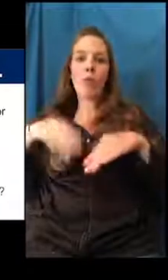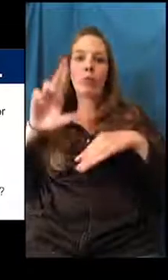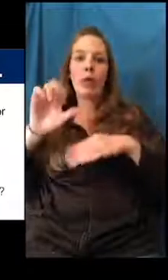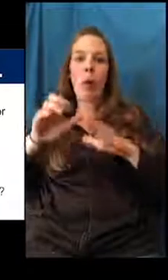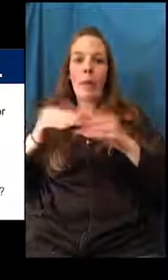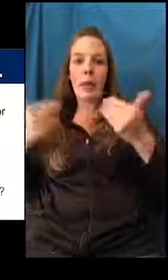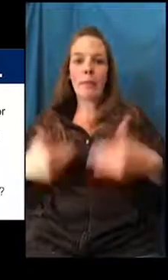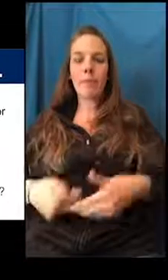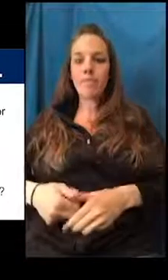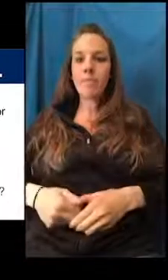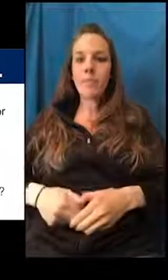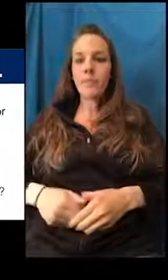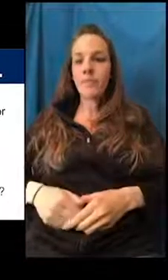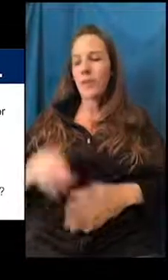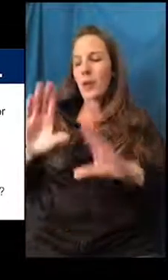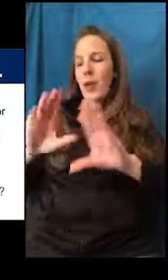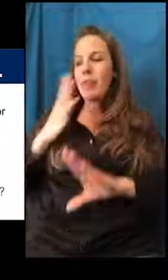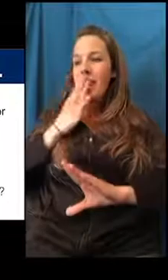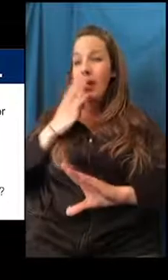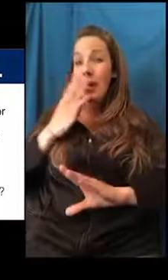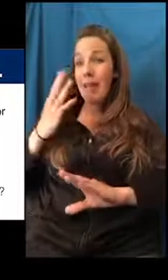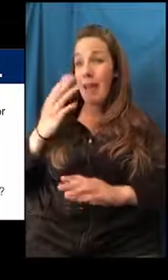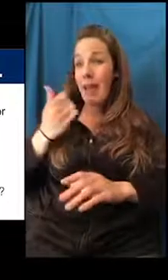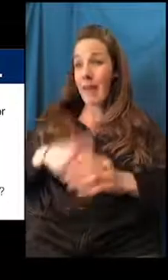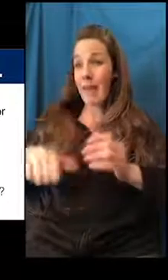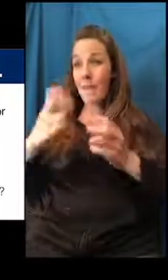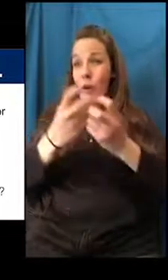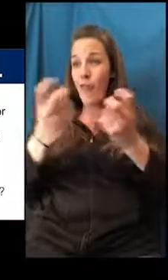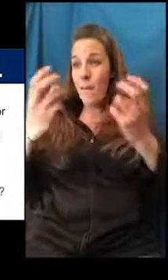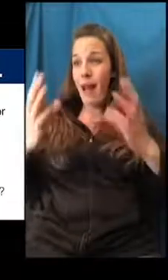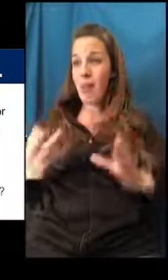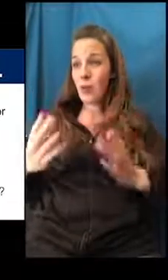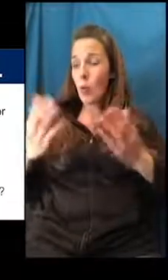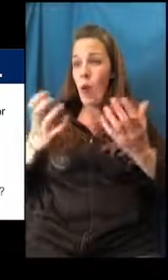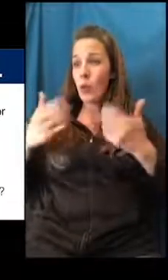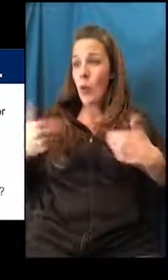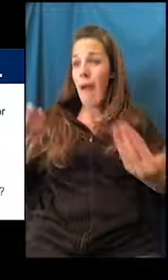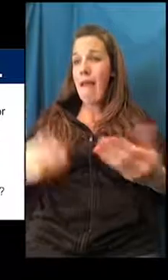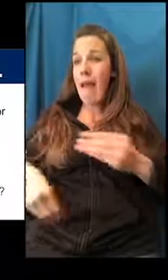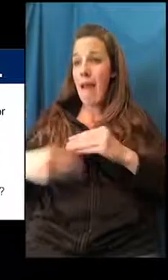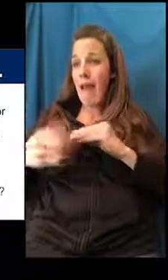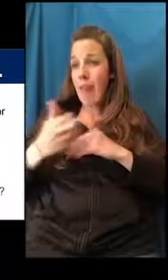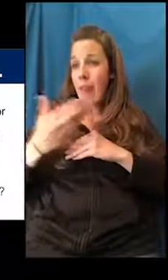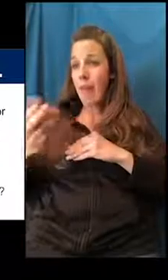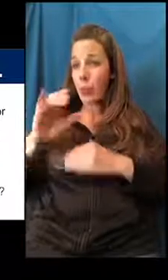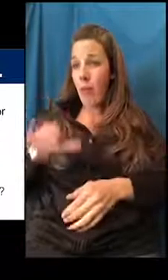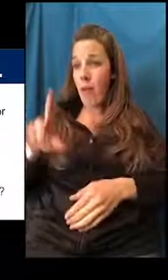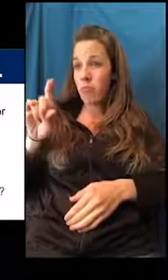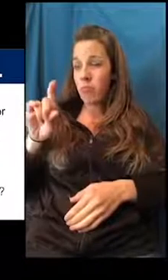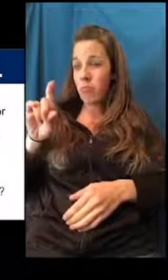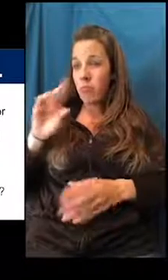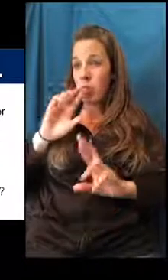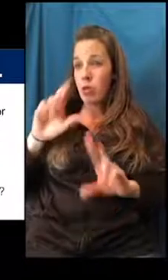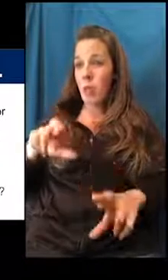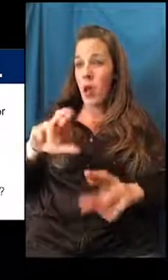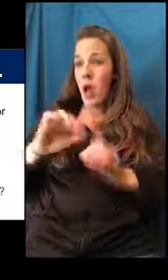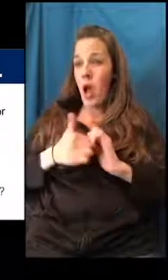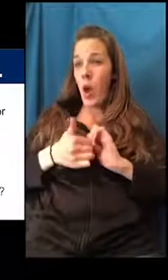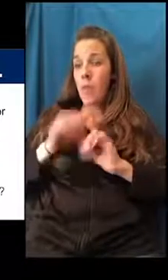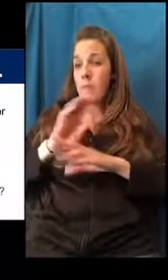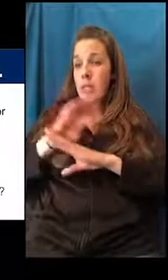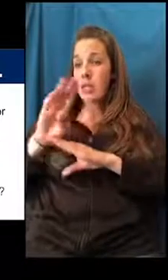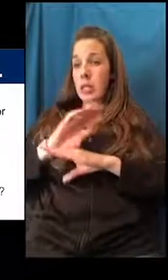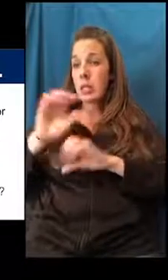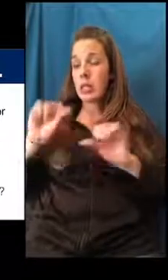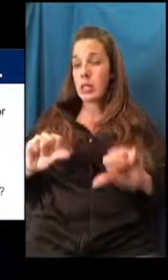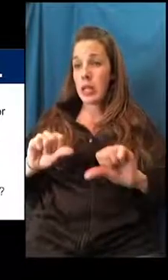Heather. Would any other of our panelists like to add anything to this response on how businesses can